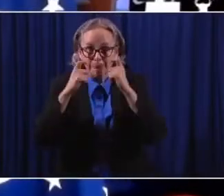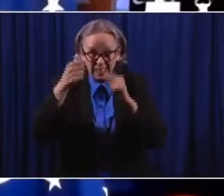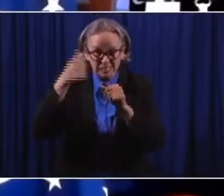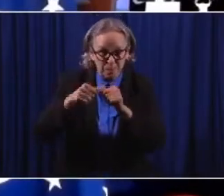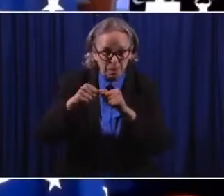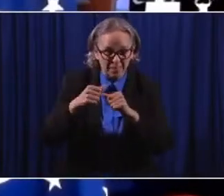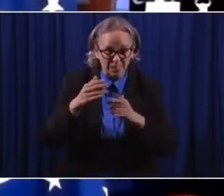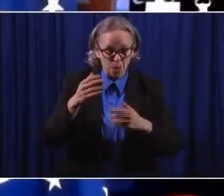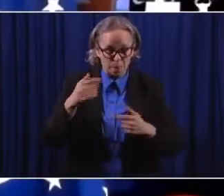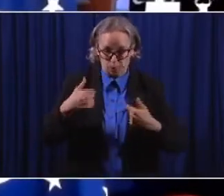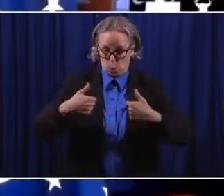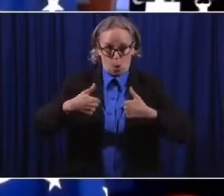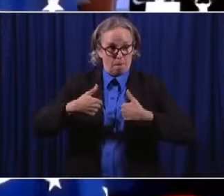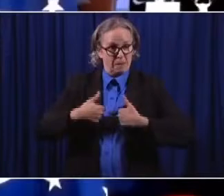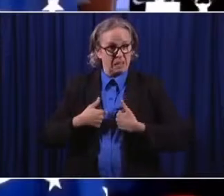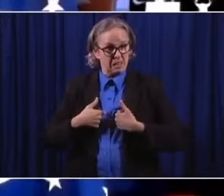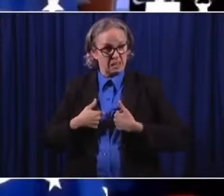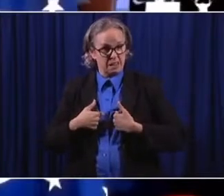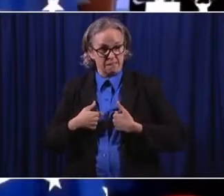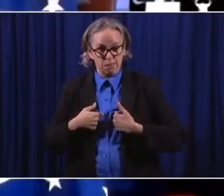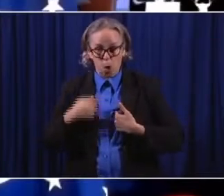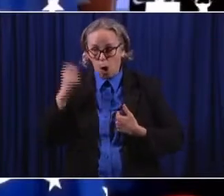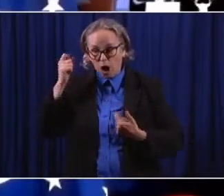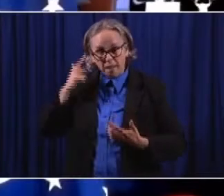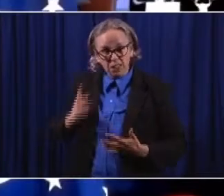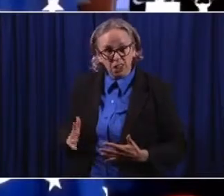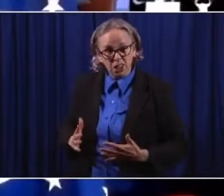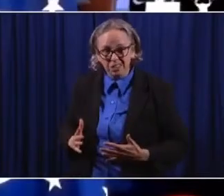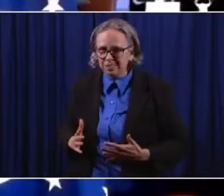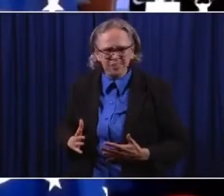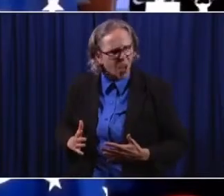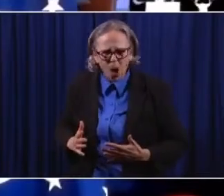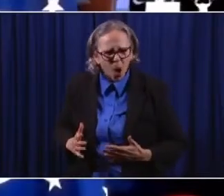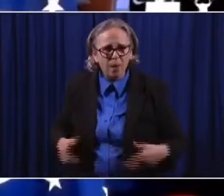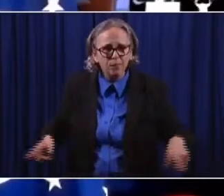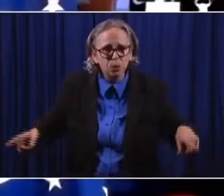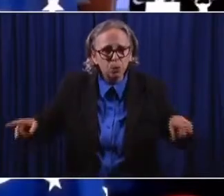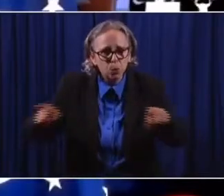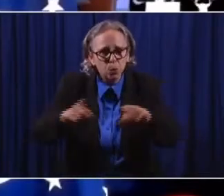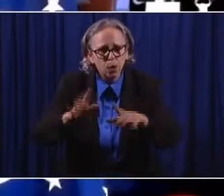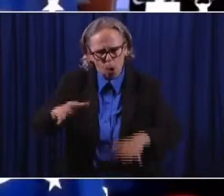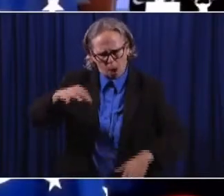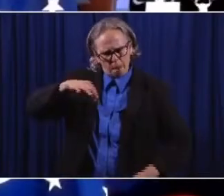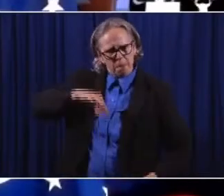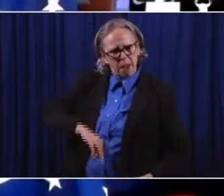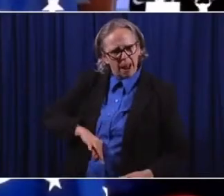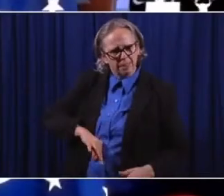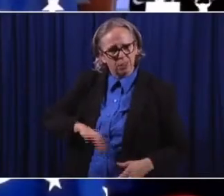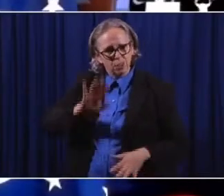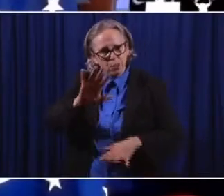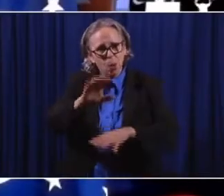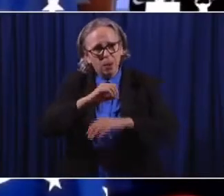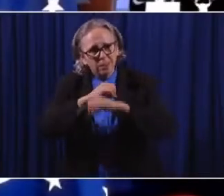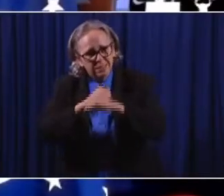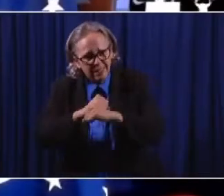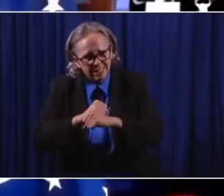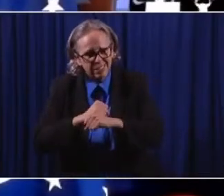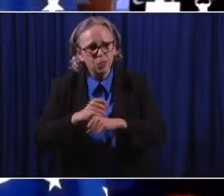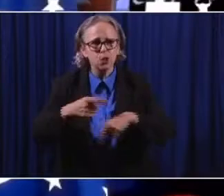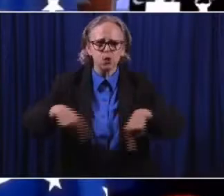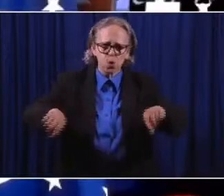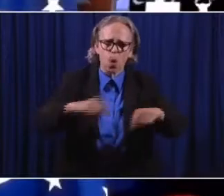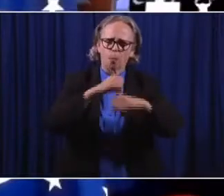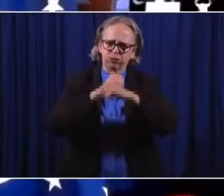for the governor's or mine. We're doing it for them. I mean, I want the folks out there to do it to protect each other. I wear it so that